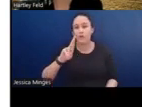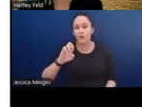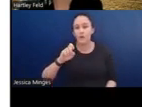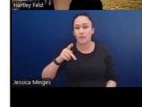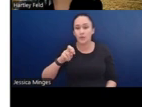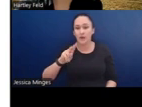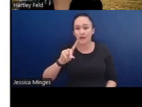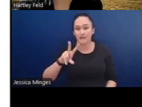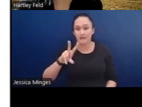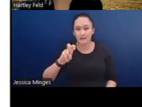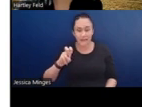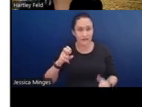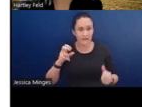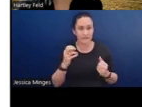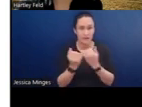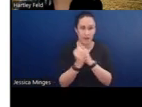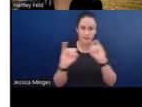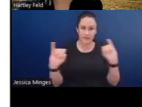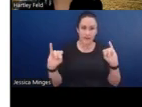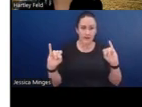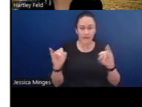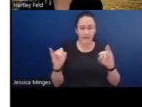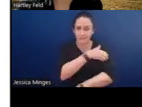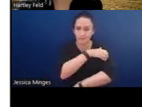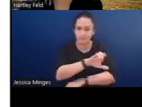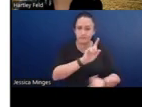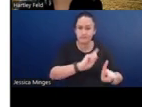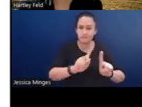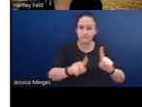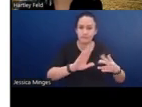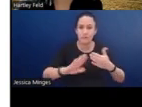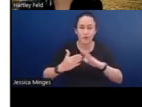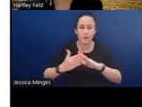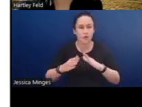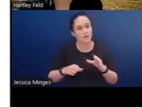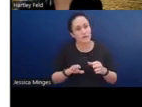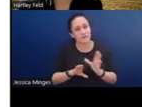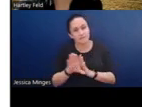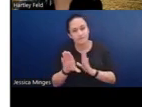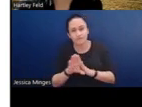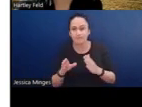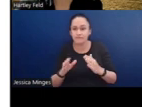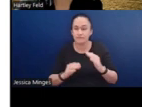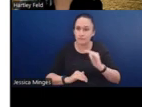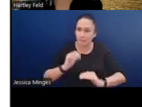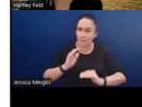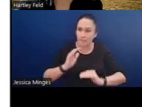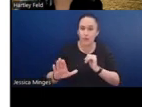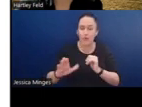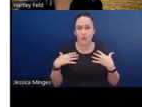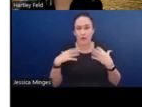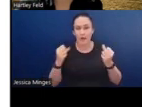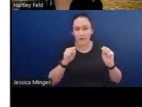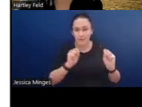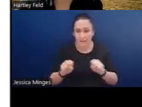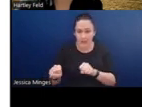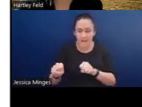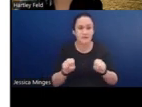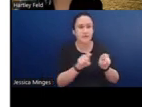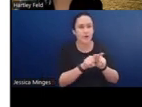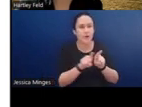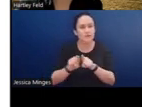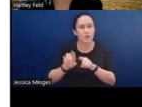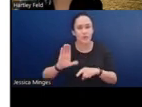autonomy and empower communities to build recovery capacity and recovery